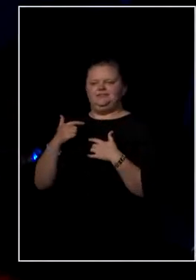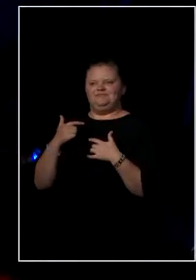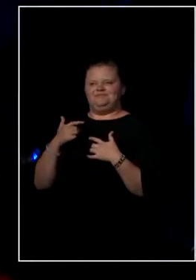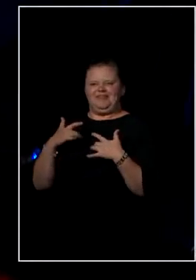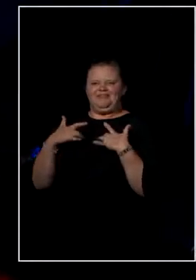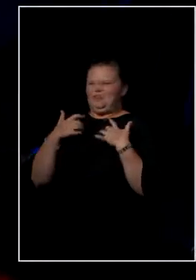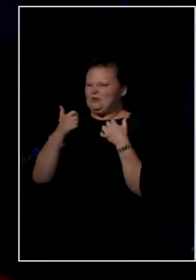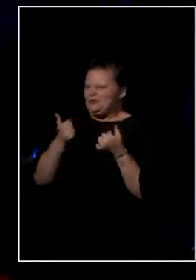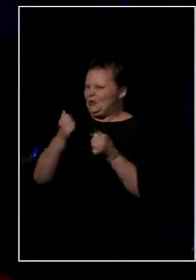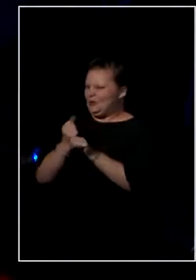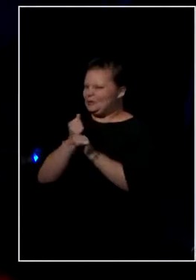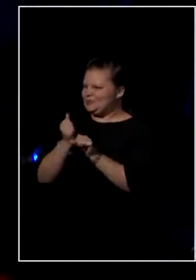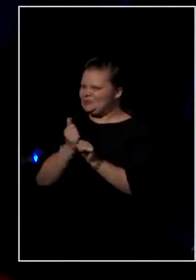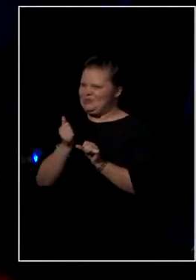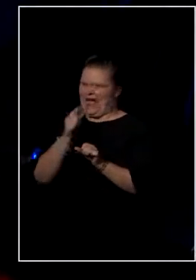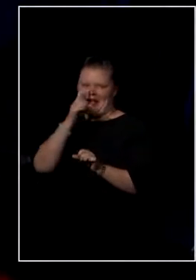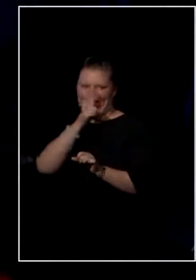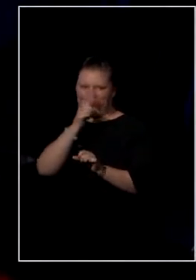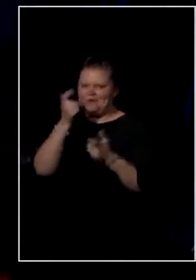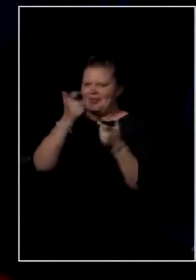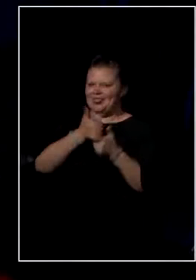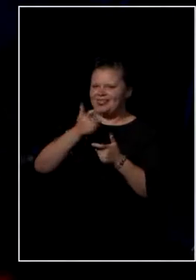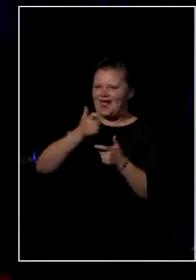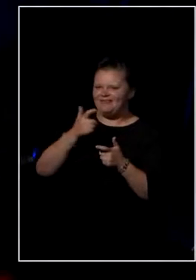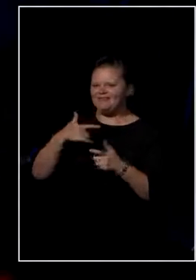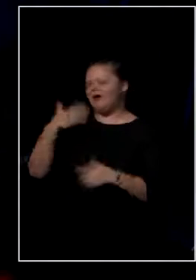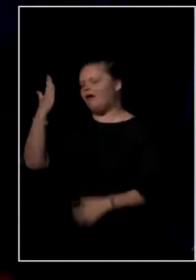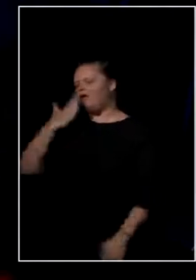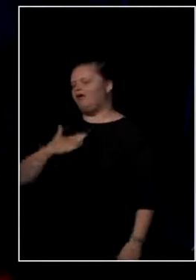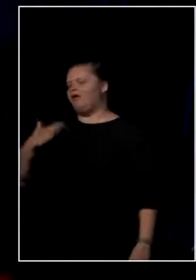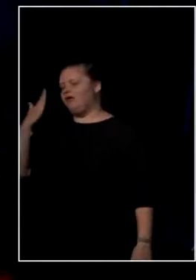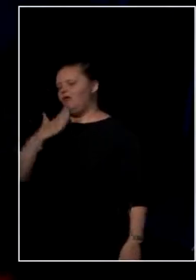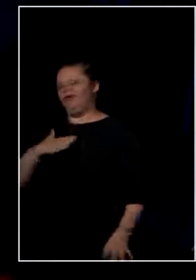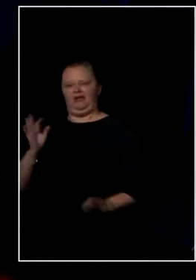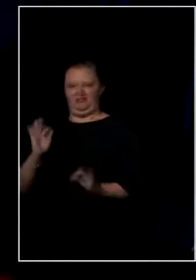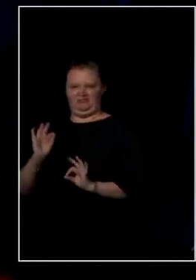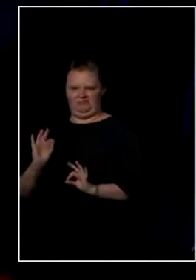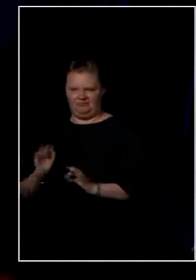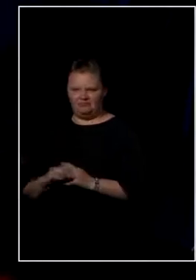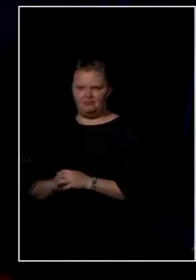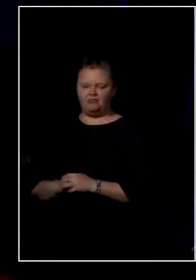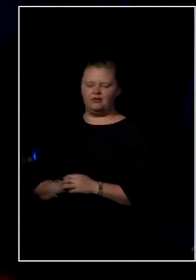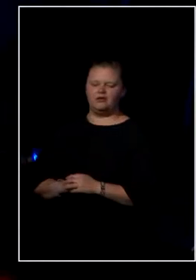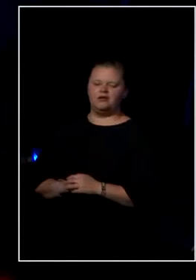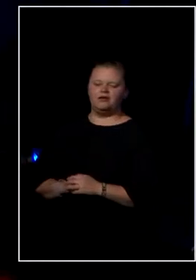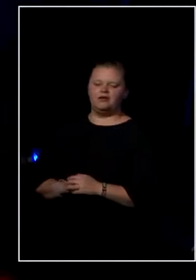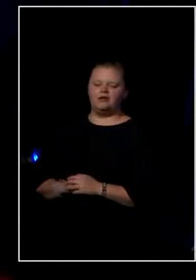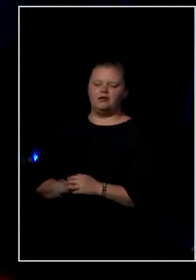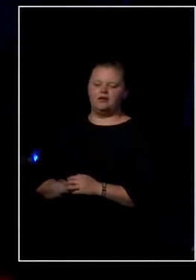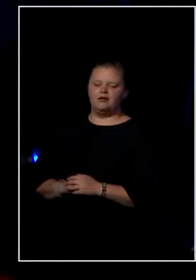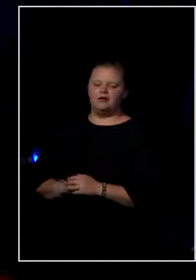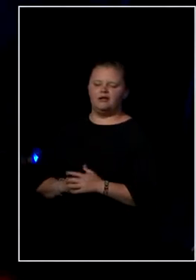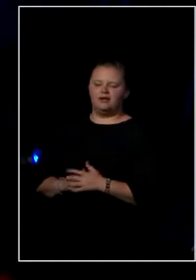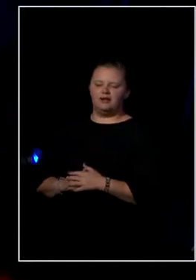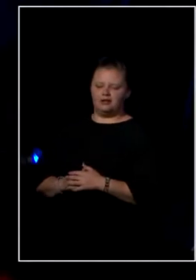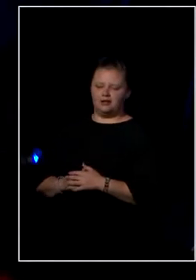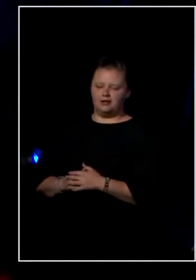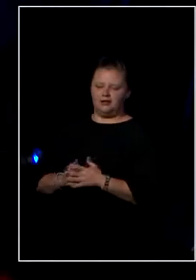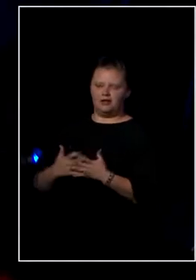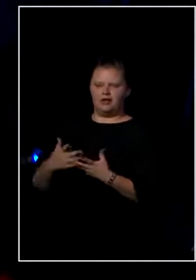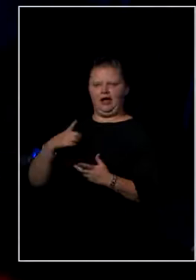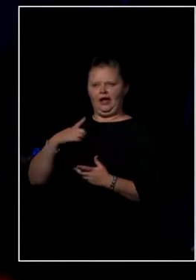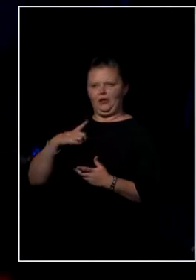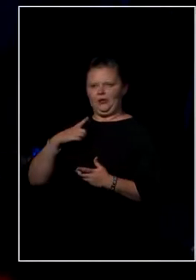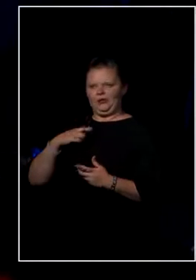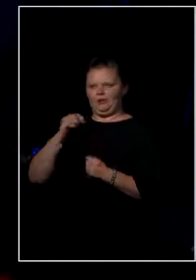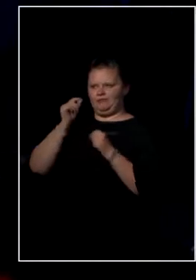than I do making people feel sorry for me. So, and I feel like because I am so